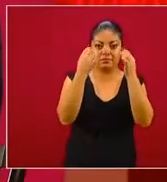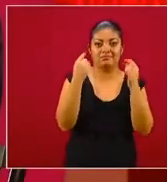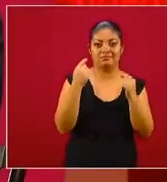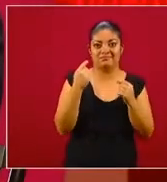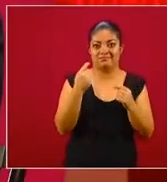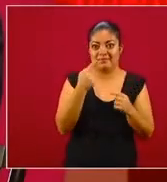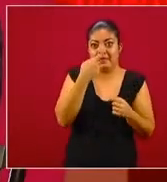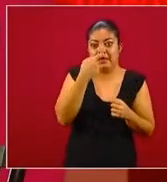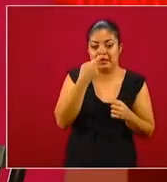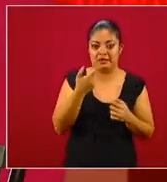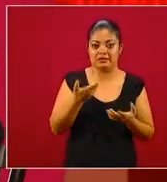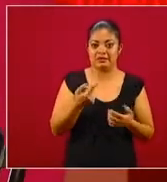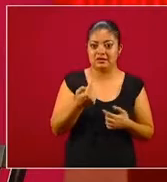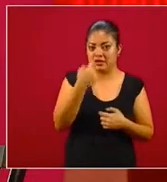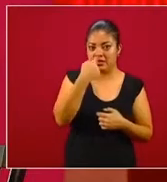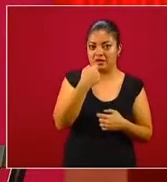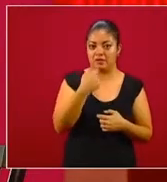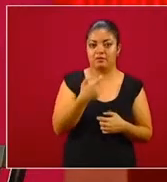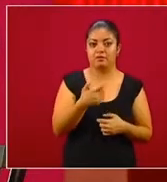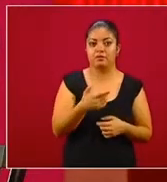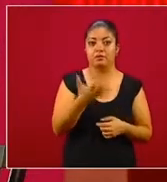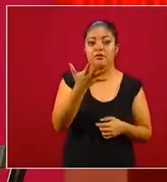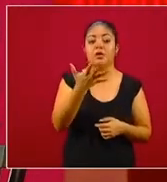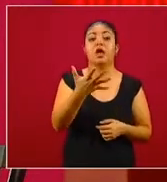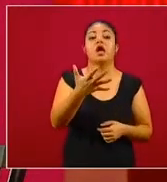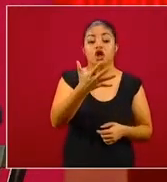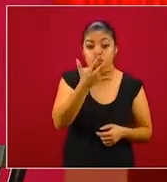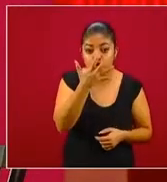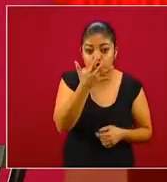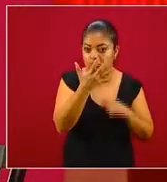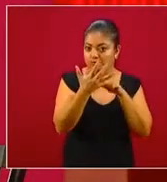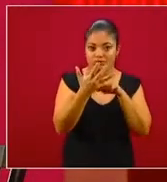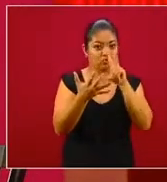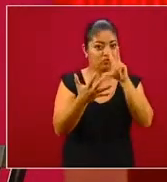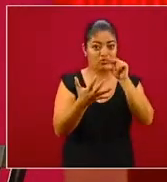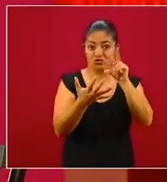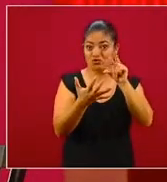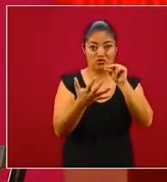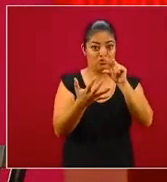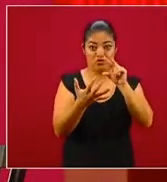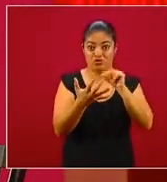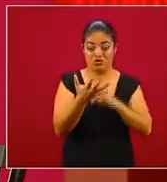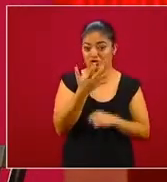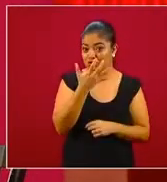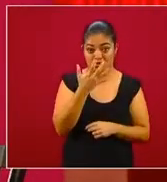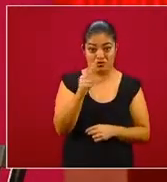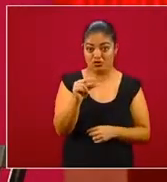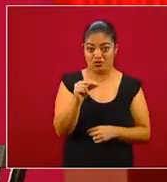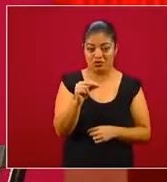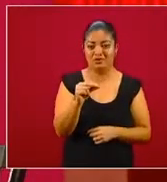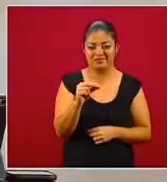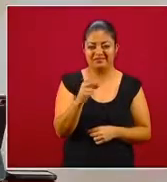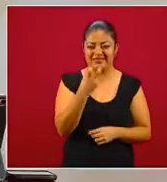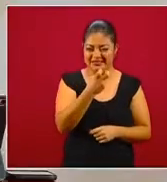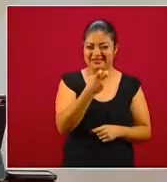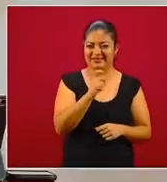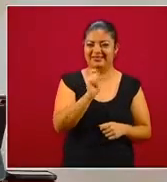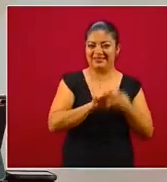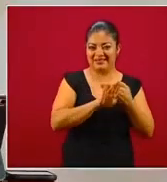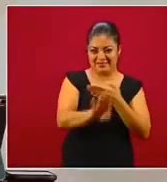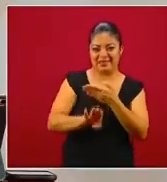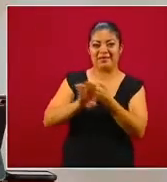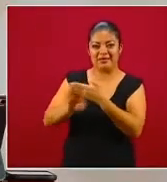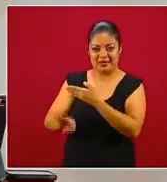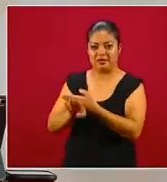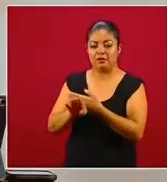mouth. It's gonna infect you. Do not use your hands to sneeze into. No. So all of these measures, they seem minor,